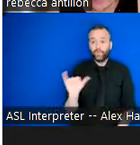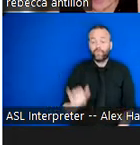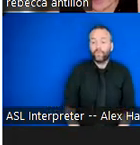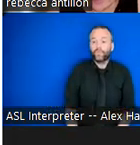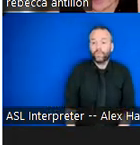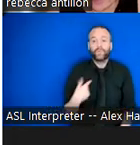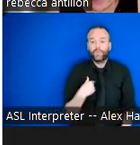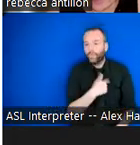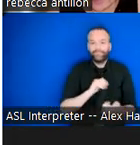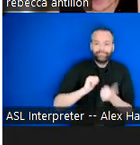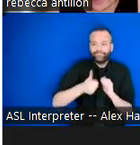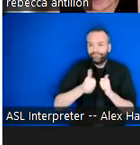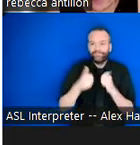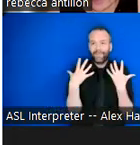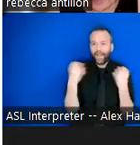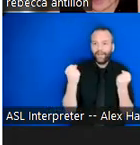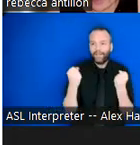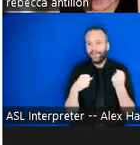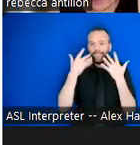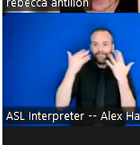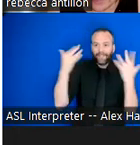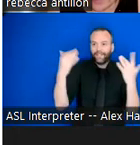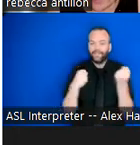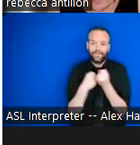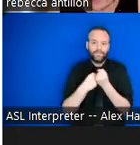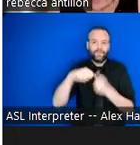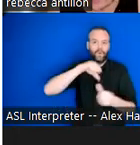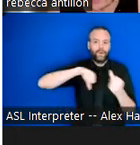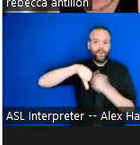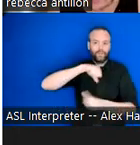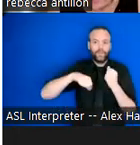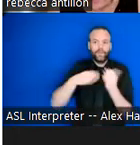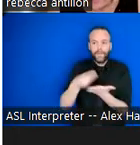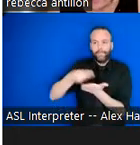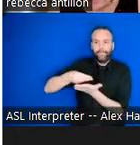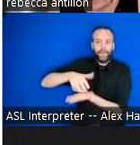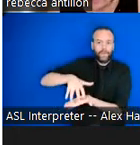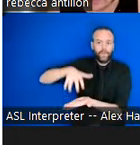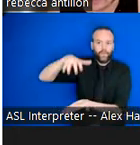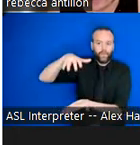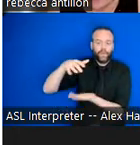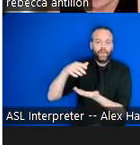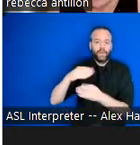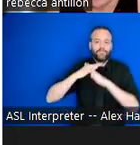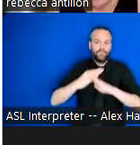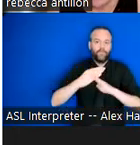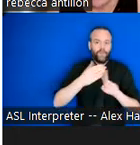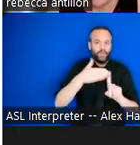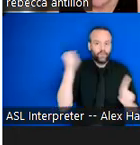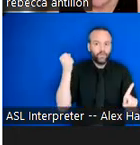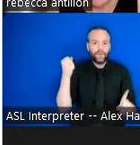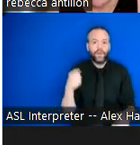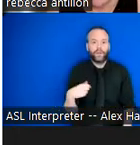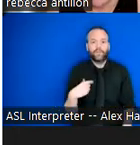competition that gives us opportunity to fundraise for this really important work. AFSP does a majority of their work is about